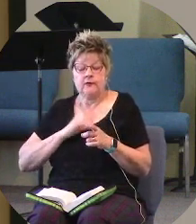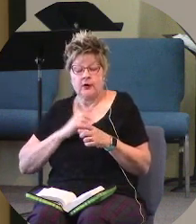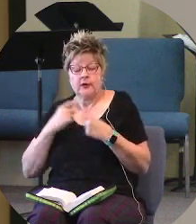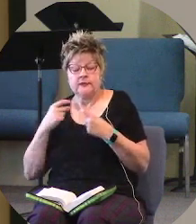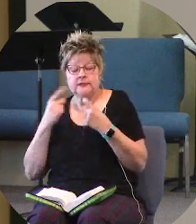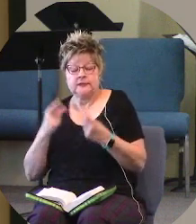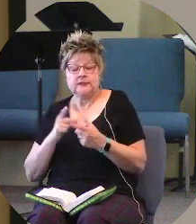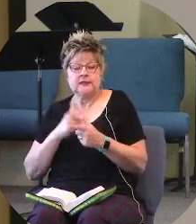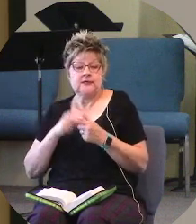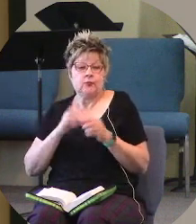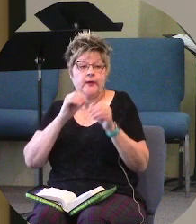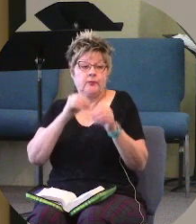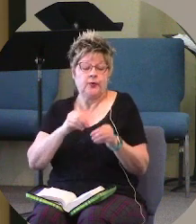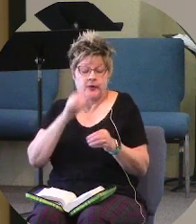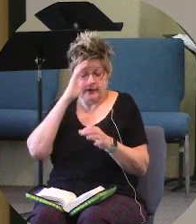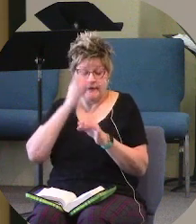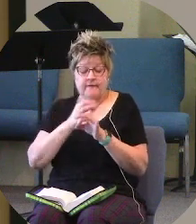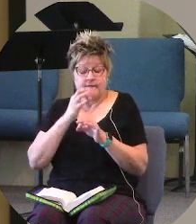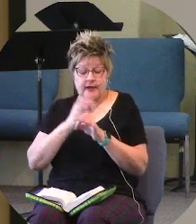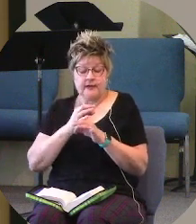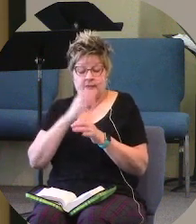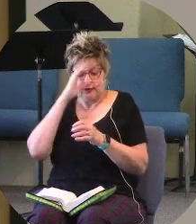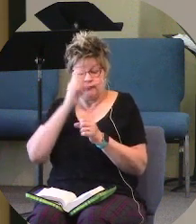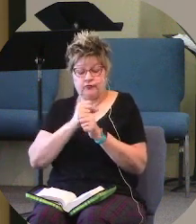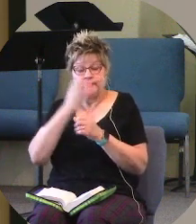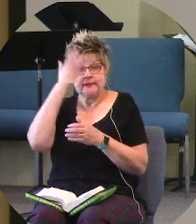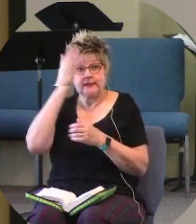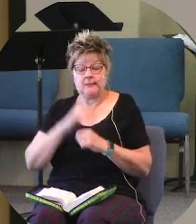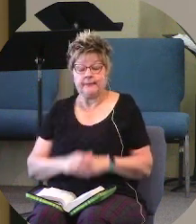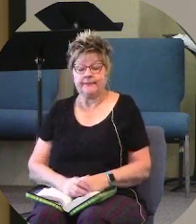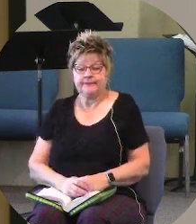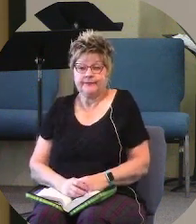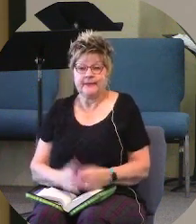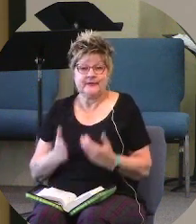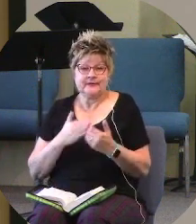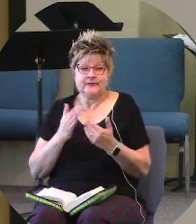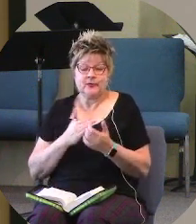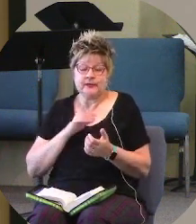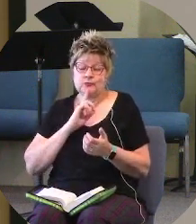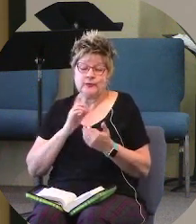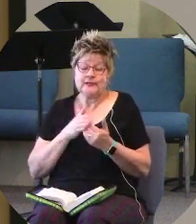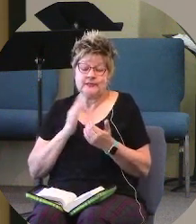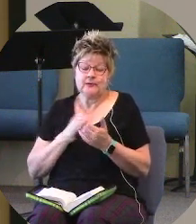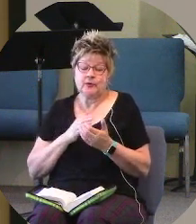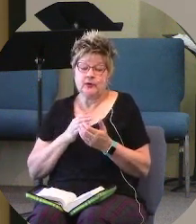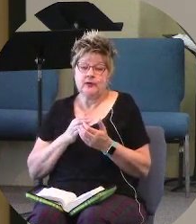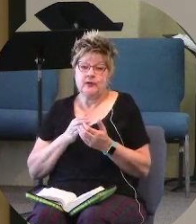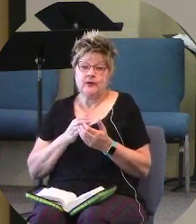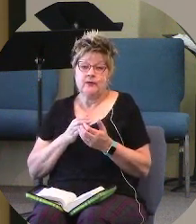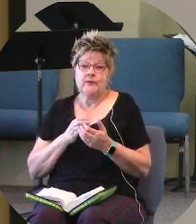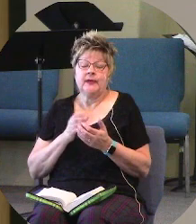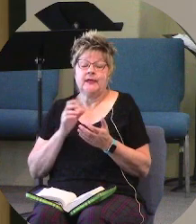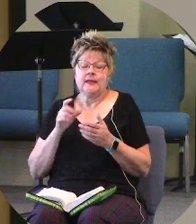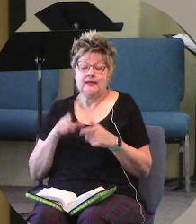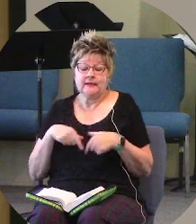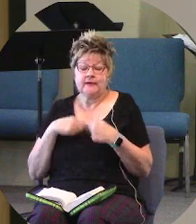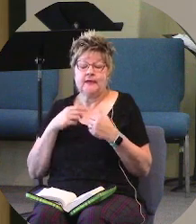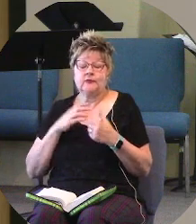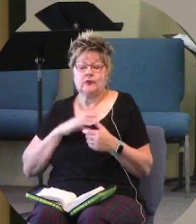That's pretty simple, don't you think? Not if you think it's simple. It is. It's really simple. But so is living the Christian